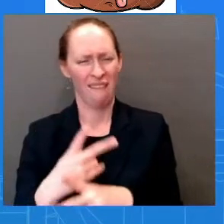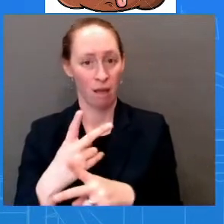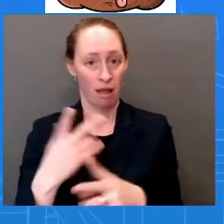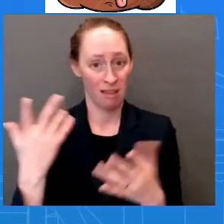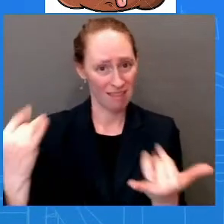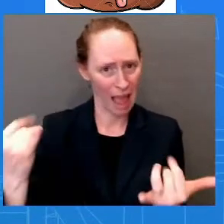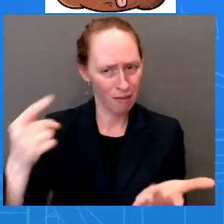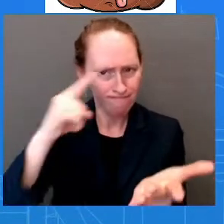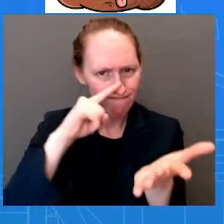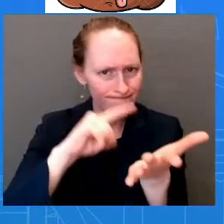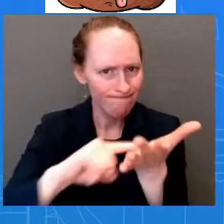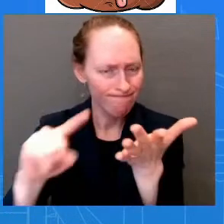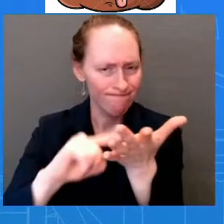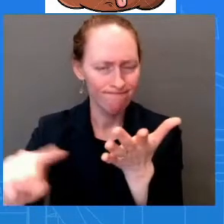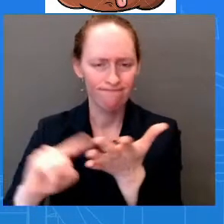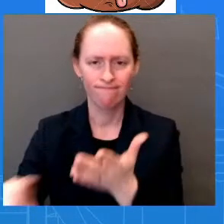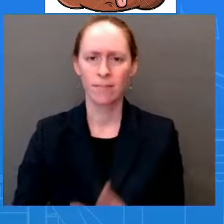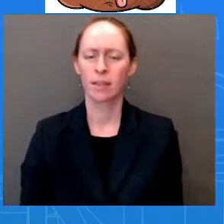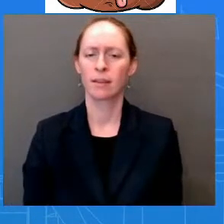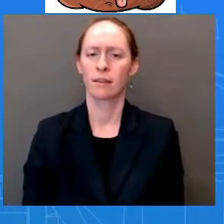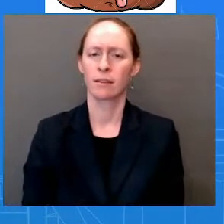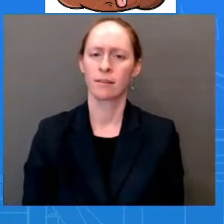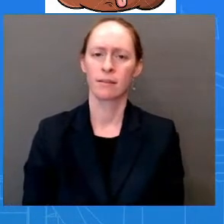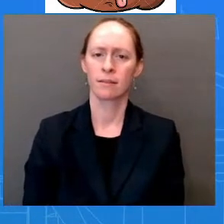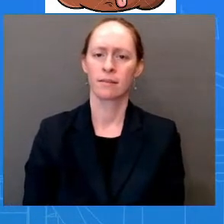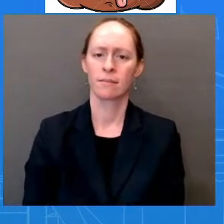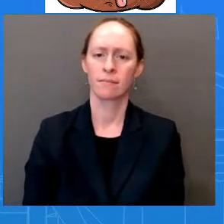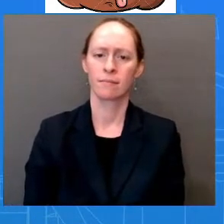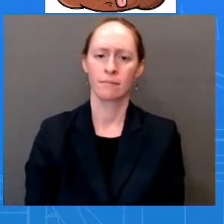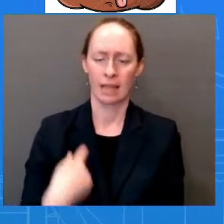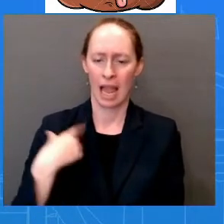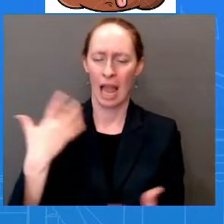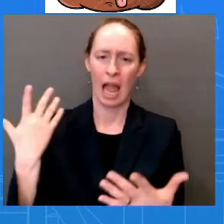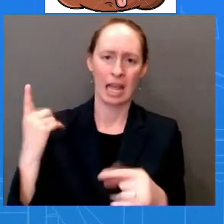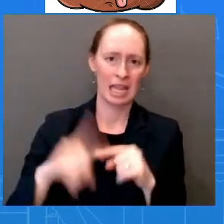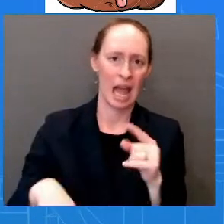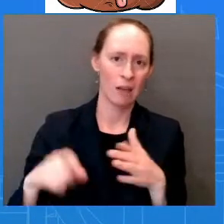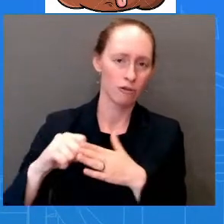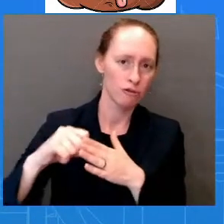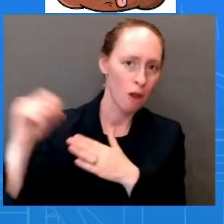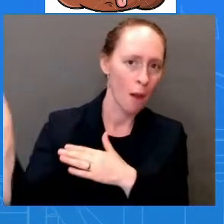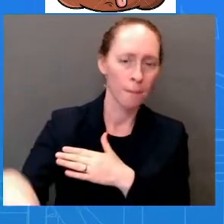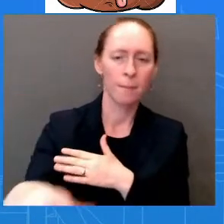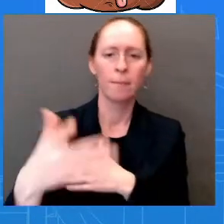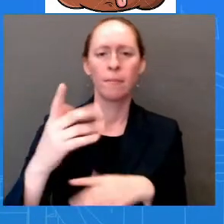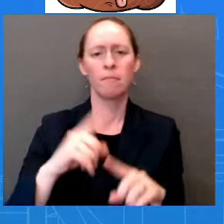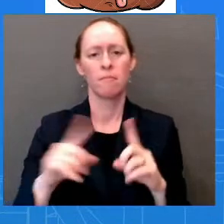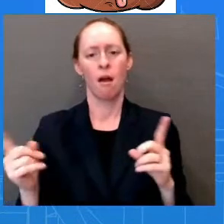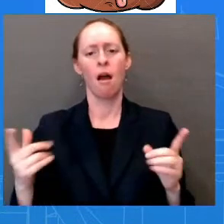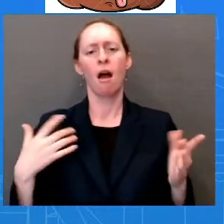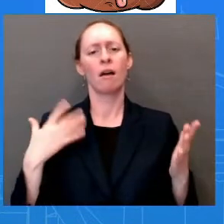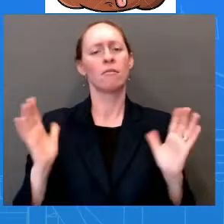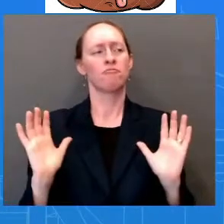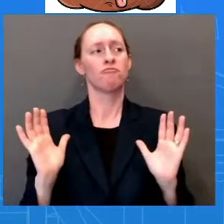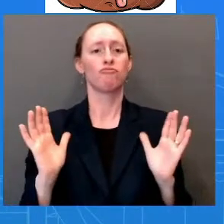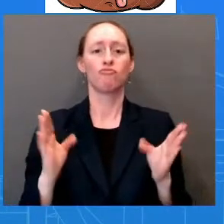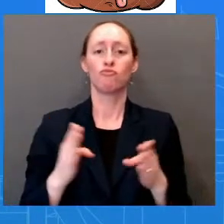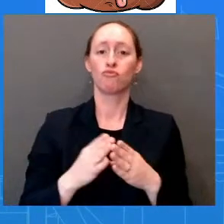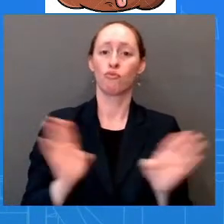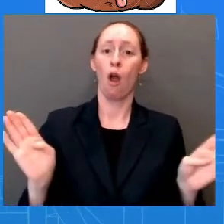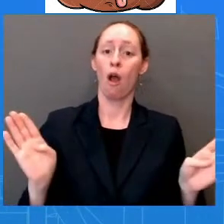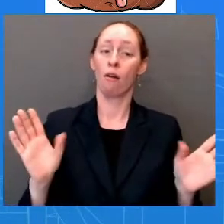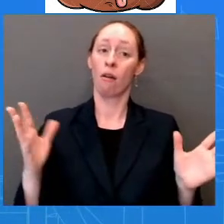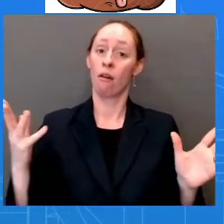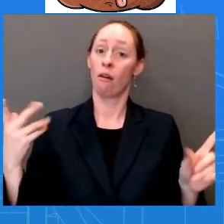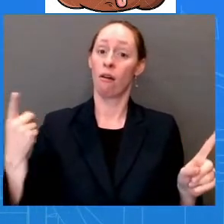ahead of the investigation. But just more broadly, hate and political violence has no